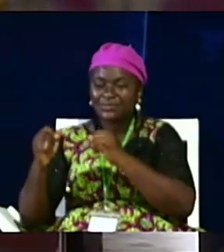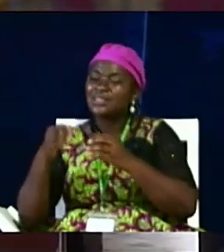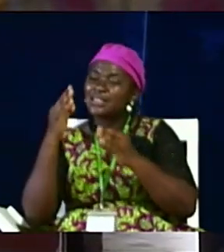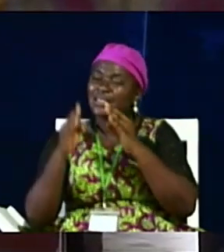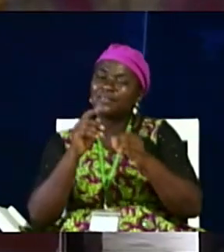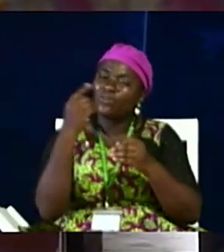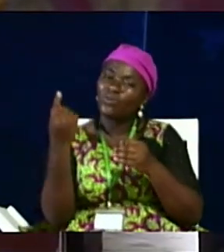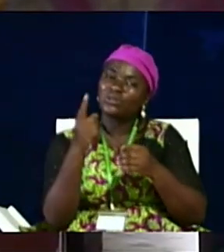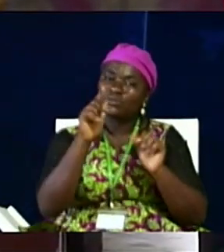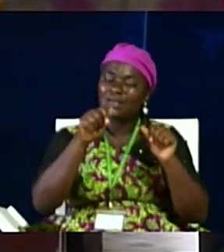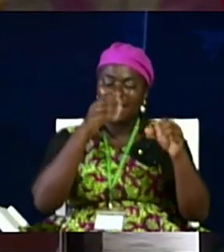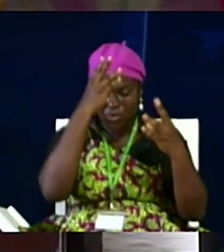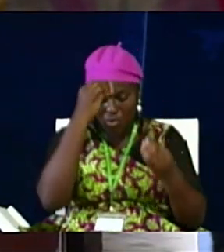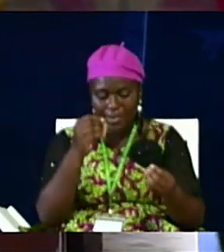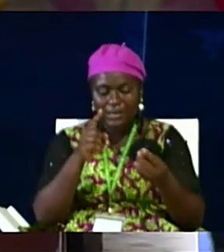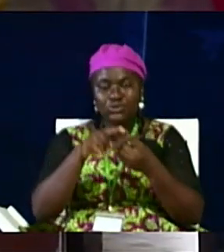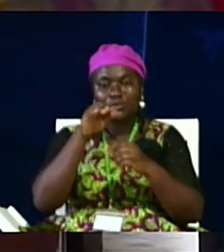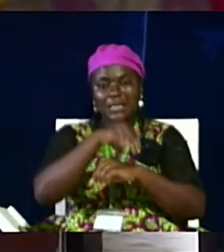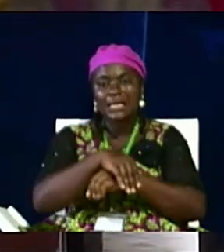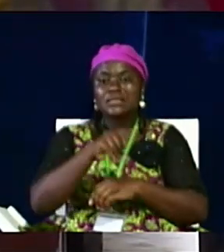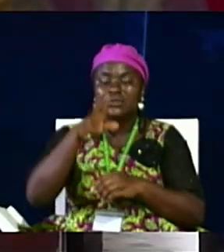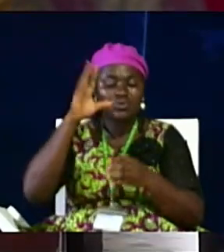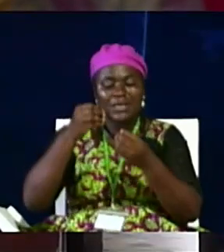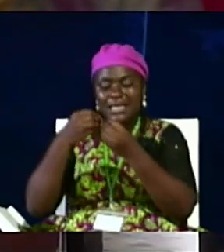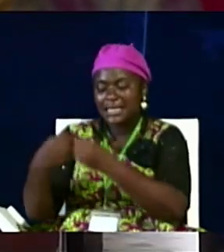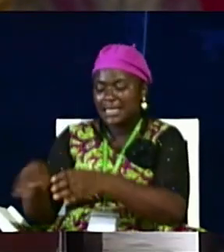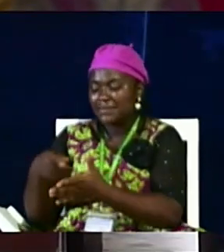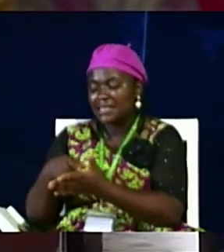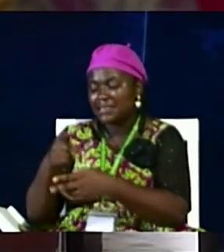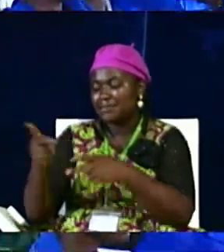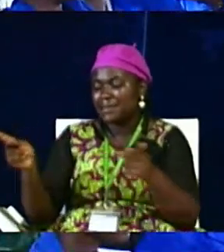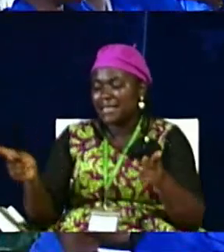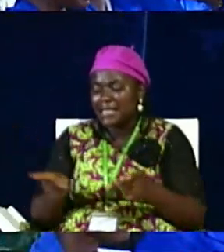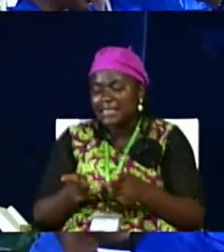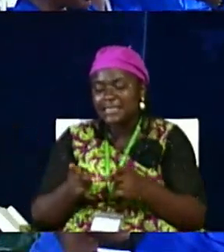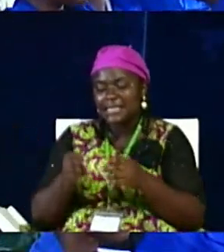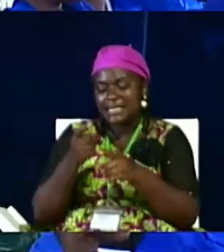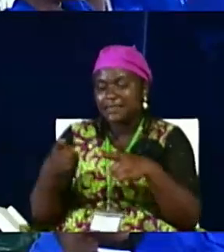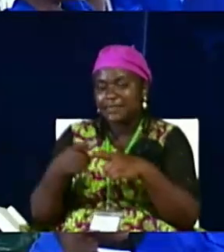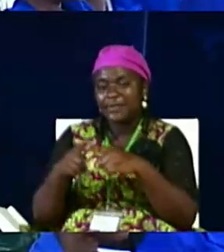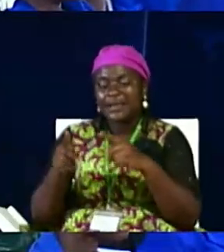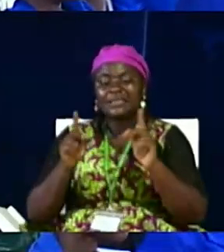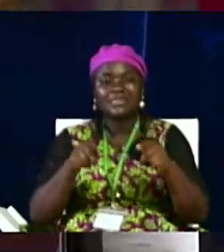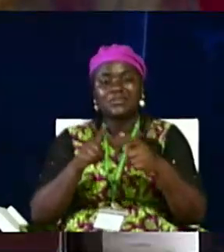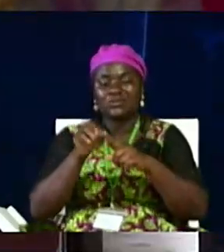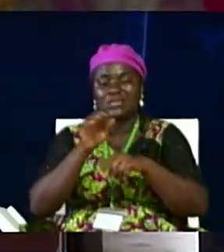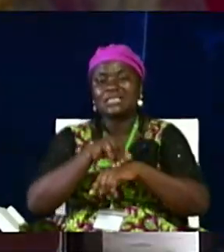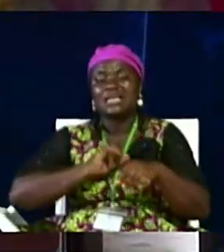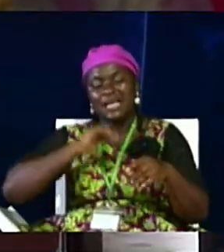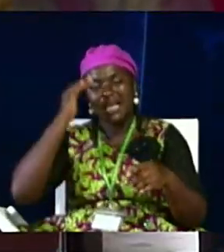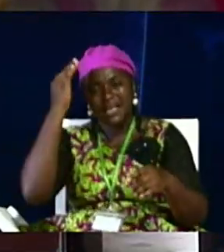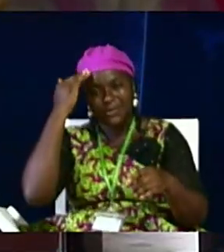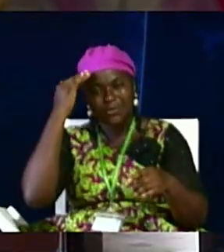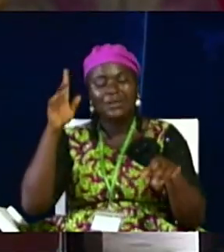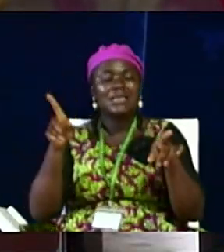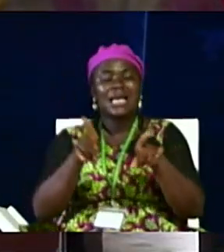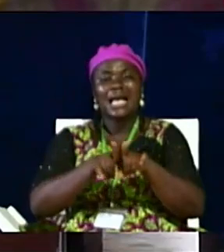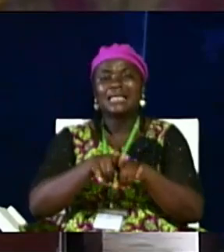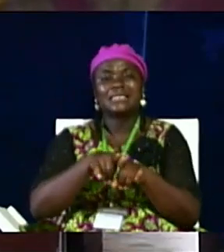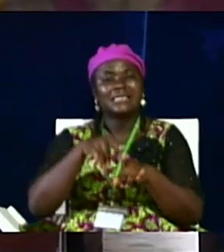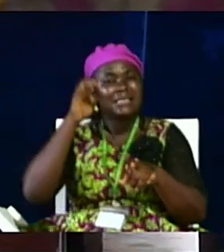tonight, you will leave this place a different person in the name of Jesus. And I know that as we are